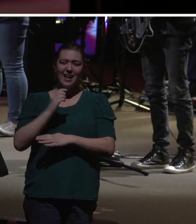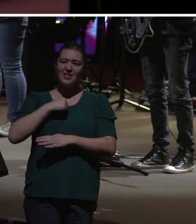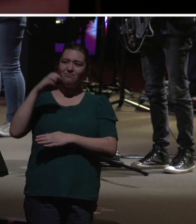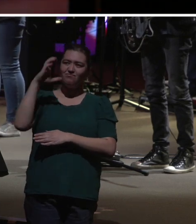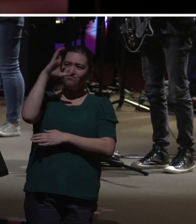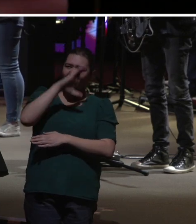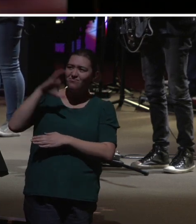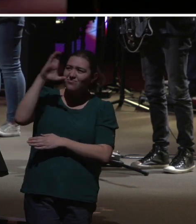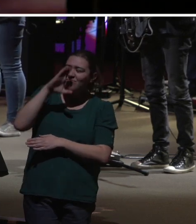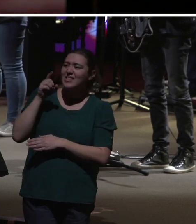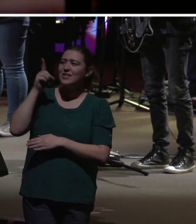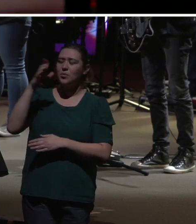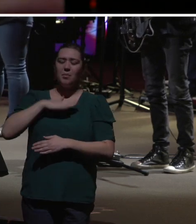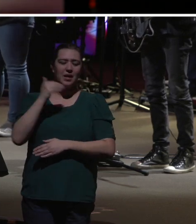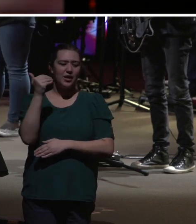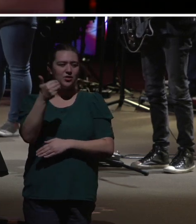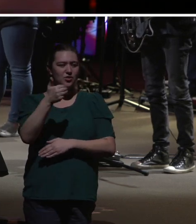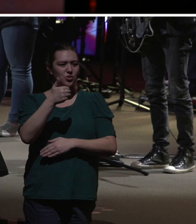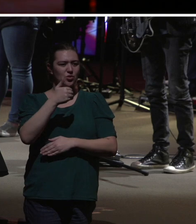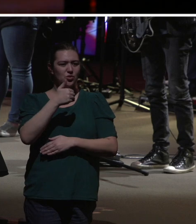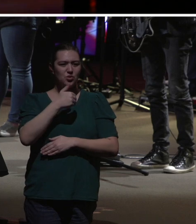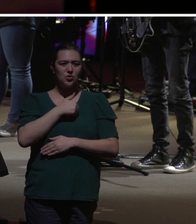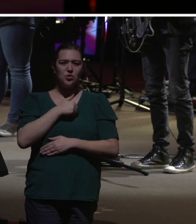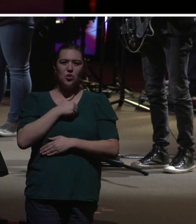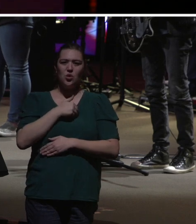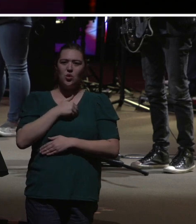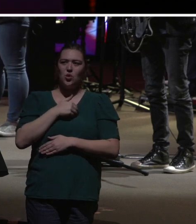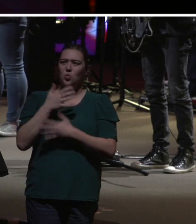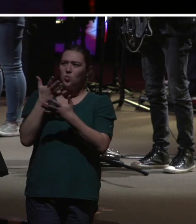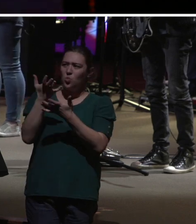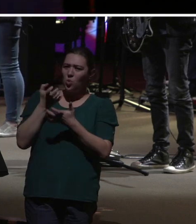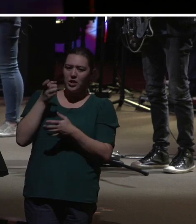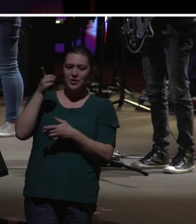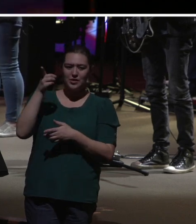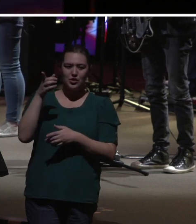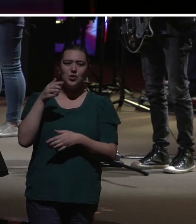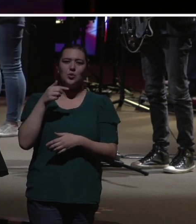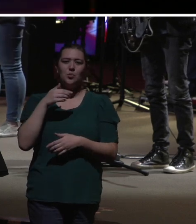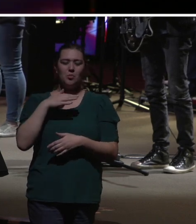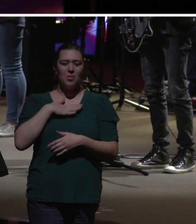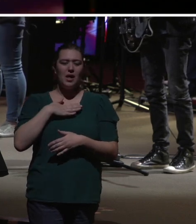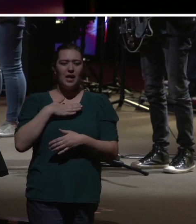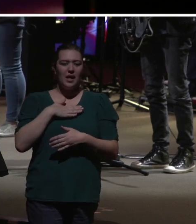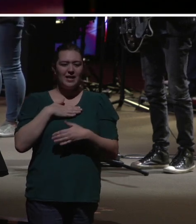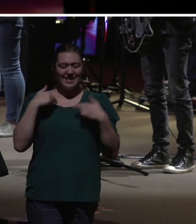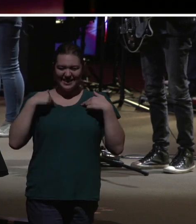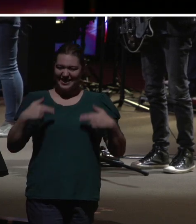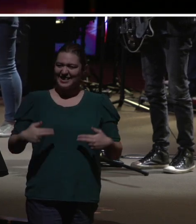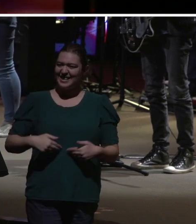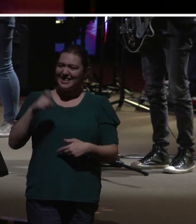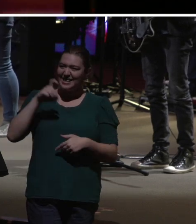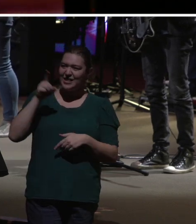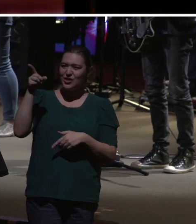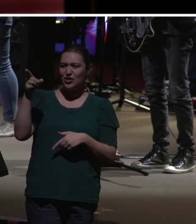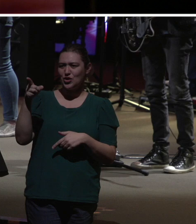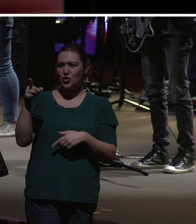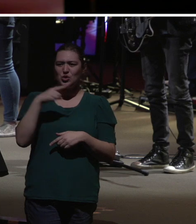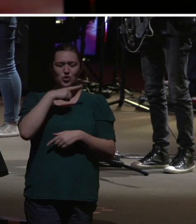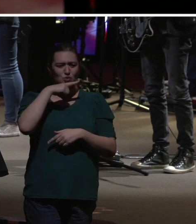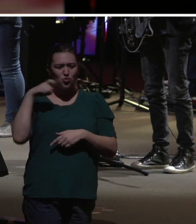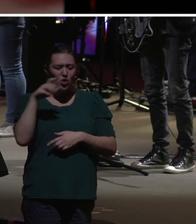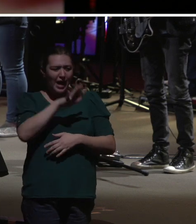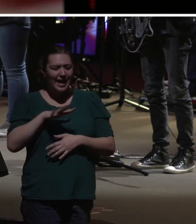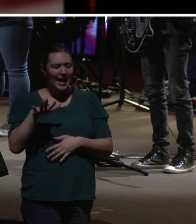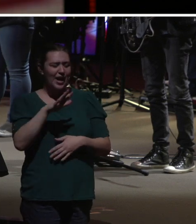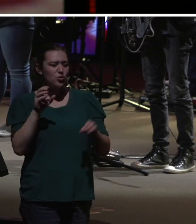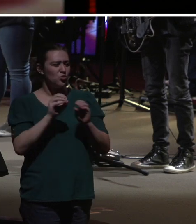you. My soul thirsts for you. My flesh faints for you, as in a dry and weary land where there